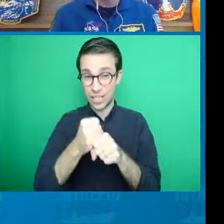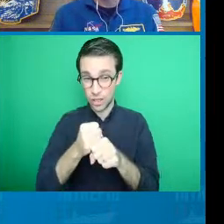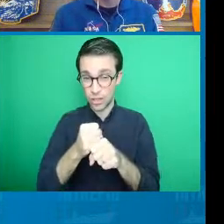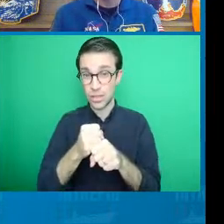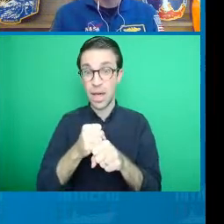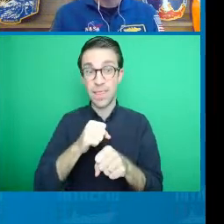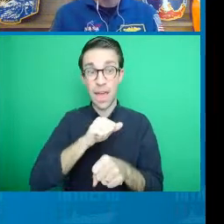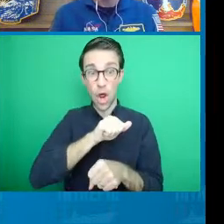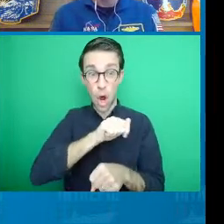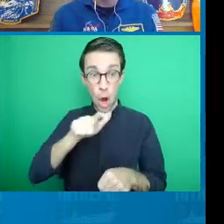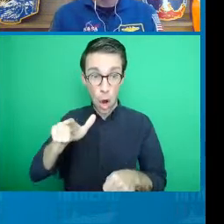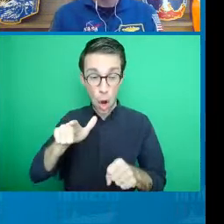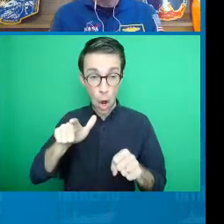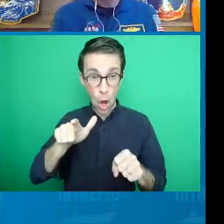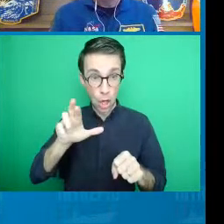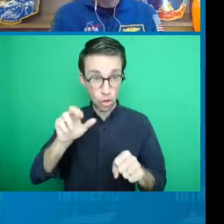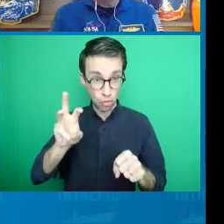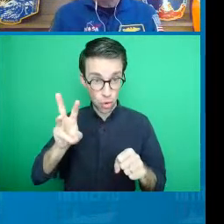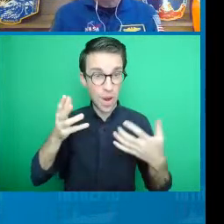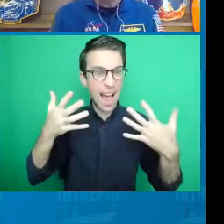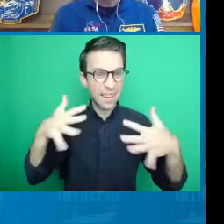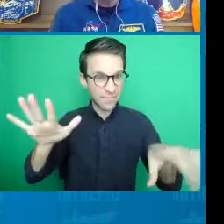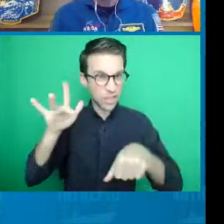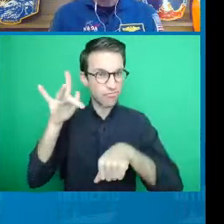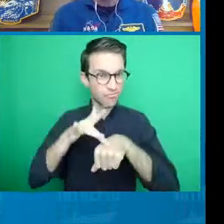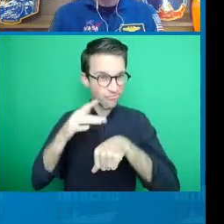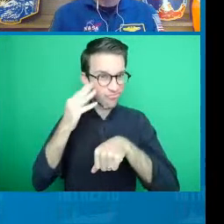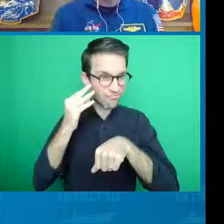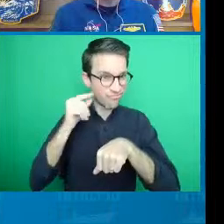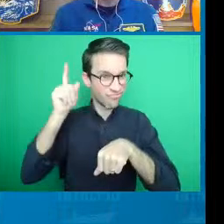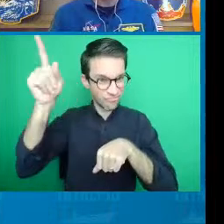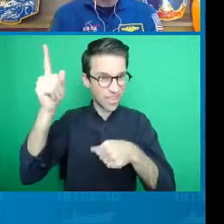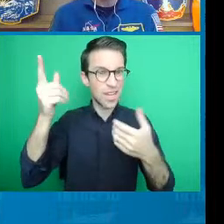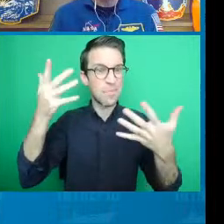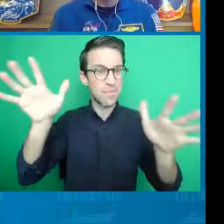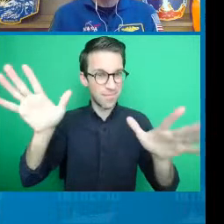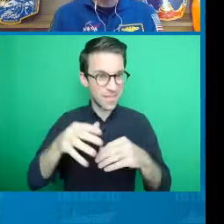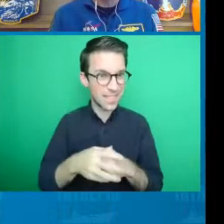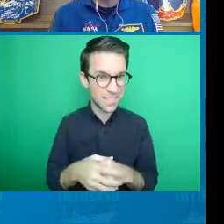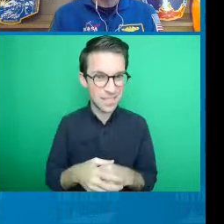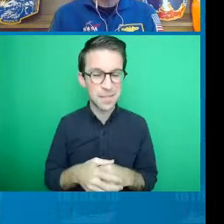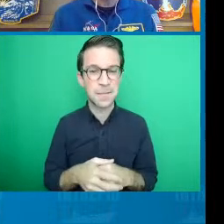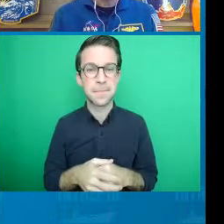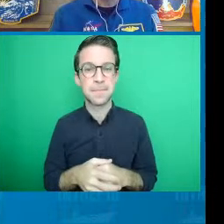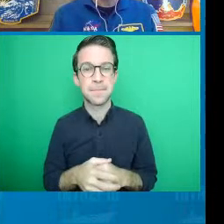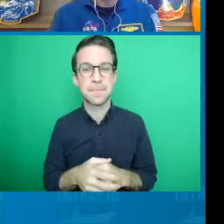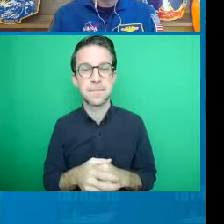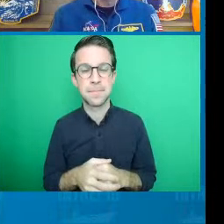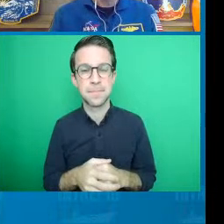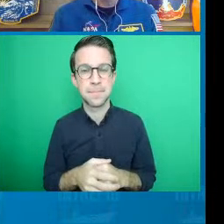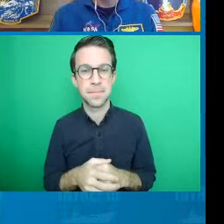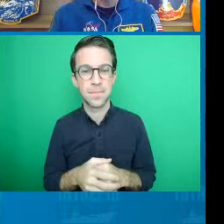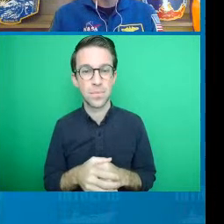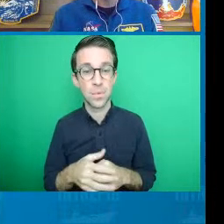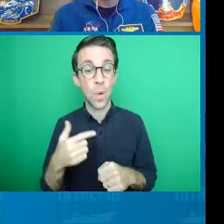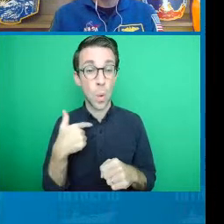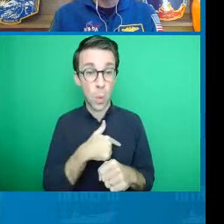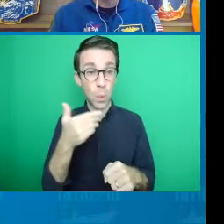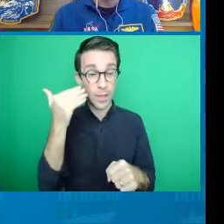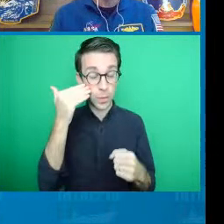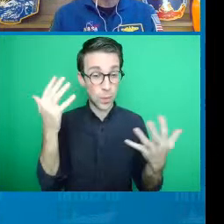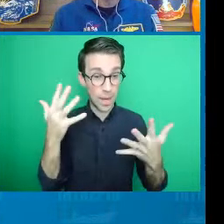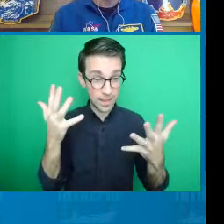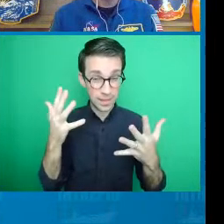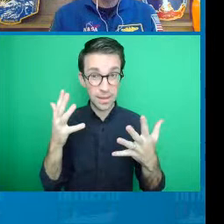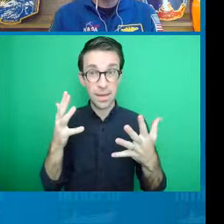in space before. So next slide. And the thing that we all knew is that flying in space is a team